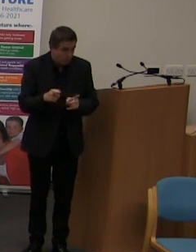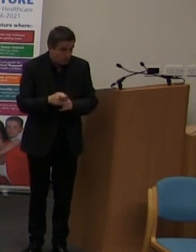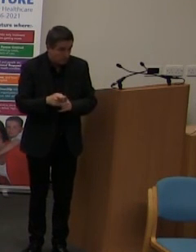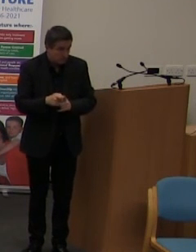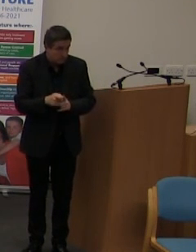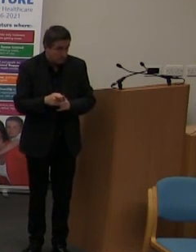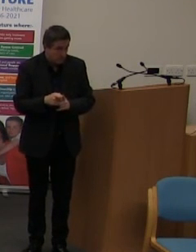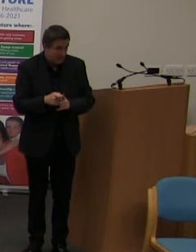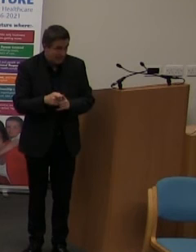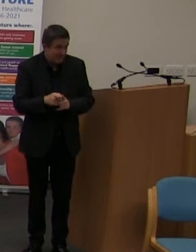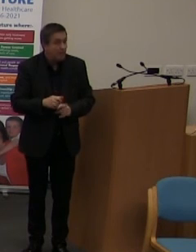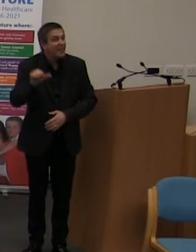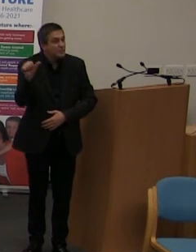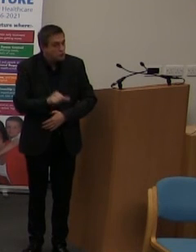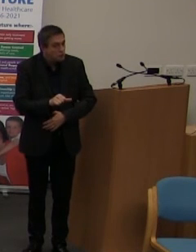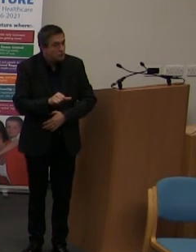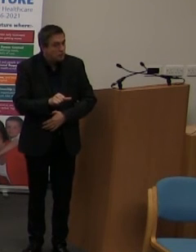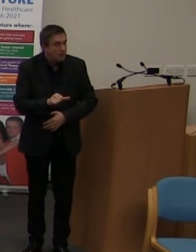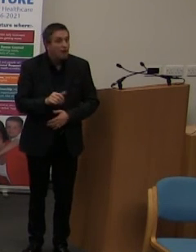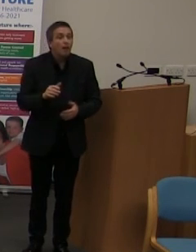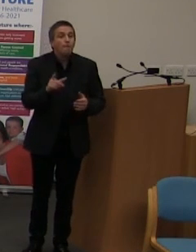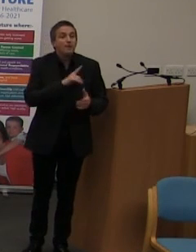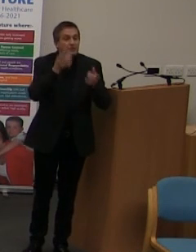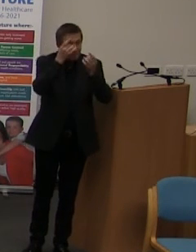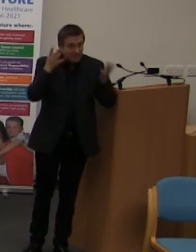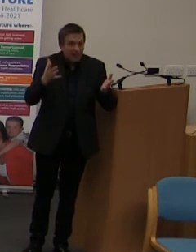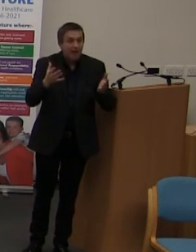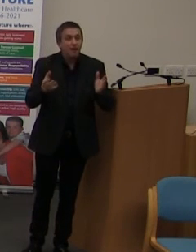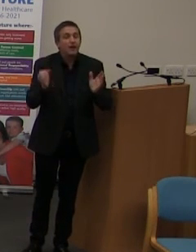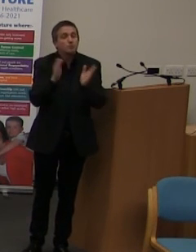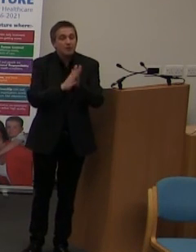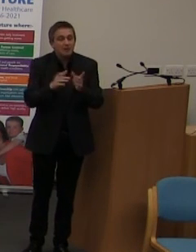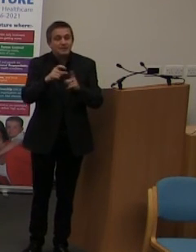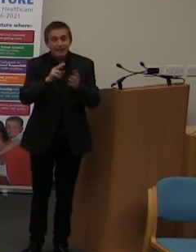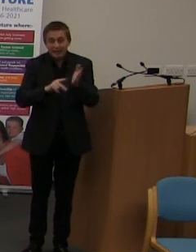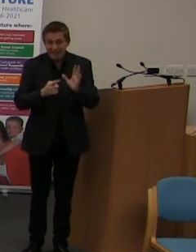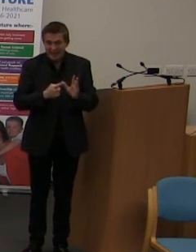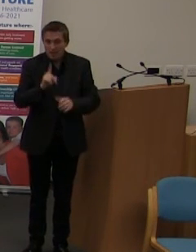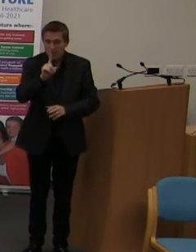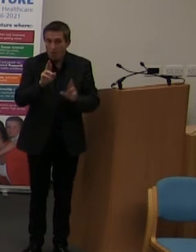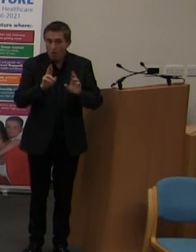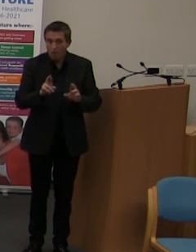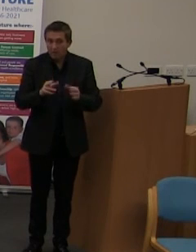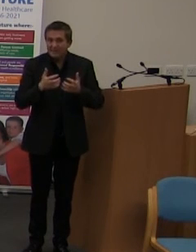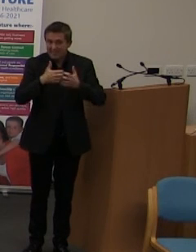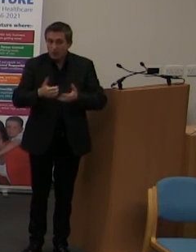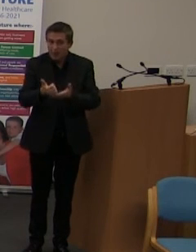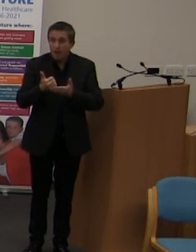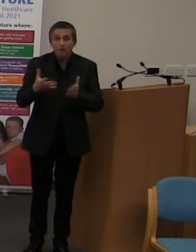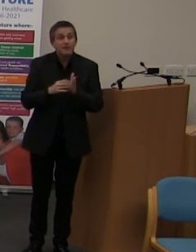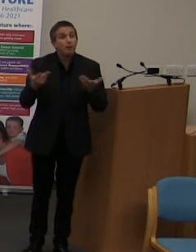shows up as a DNA when the patient's already been seen. But I think the innovative use of technology, and certainly my practice now